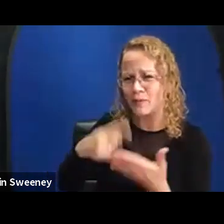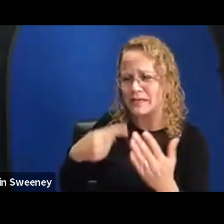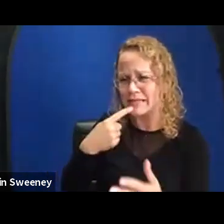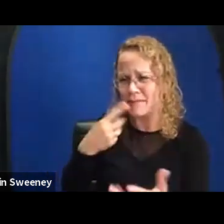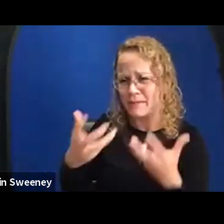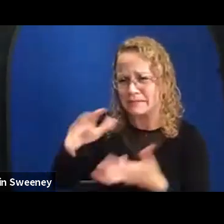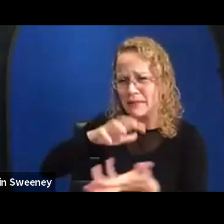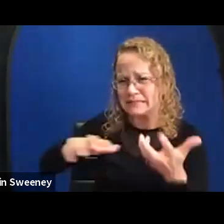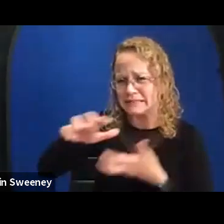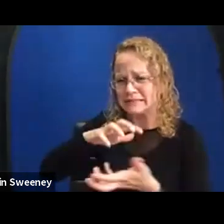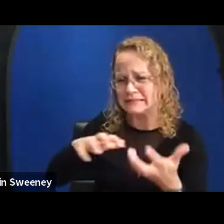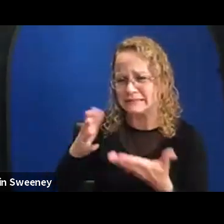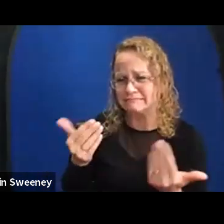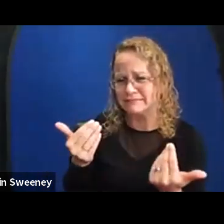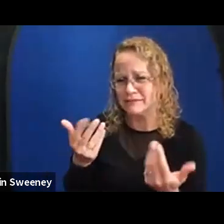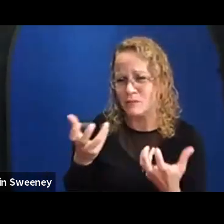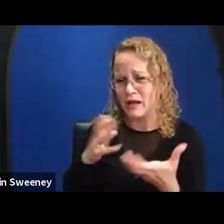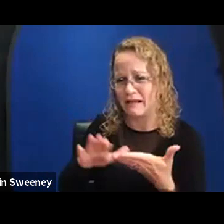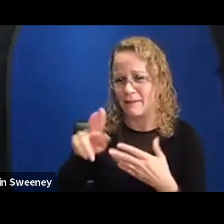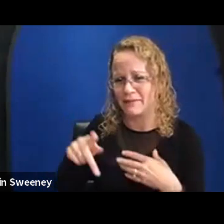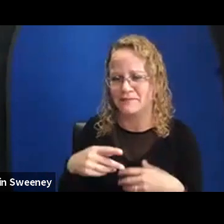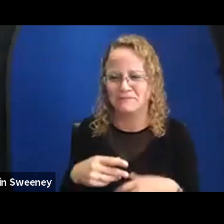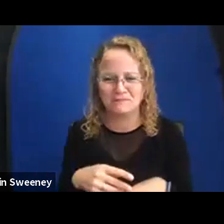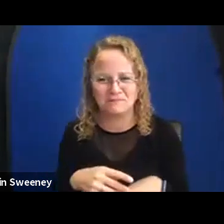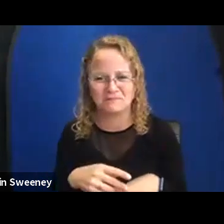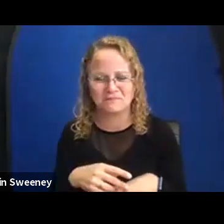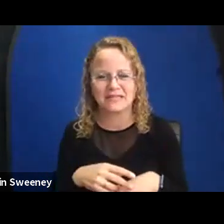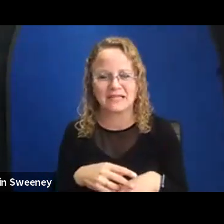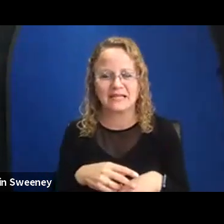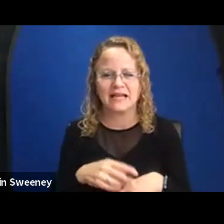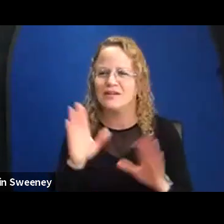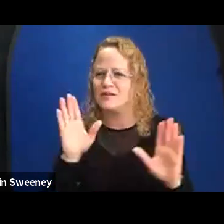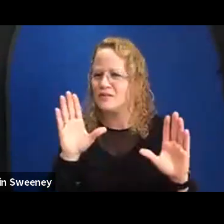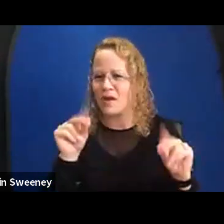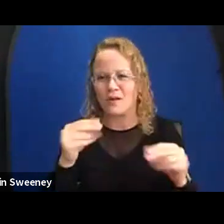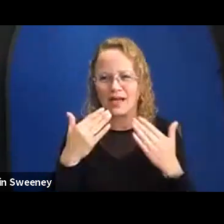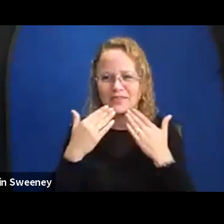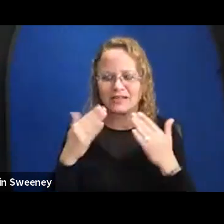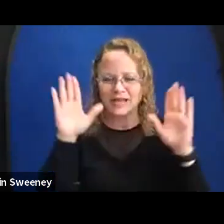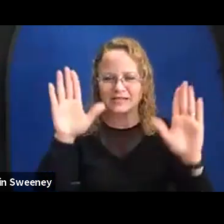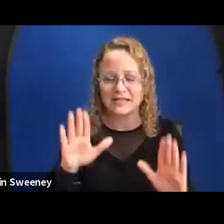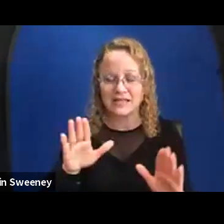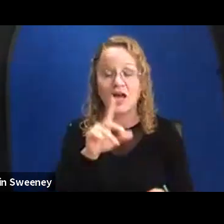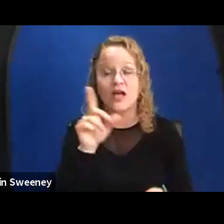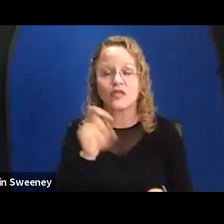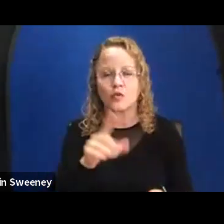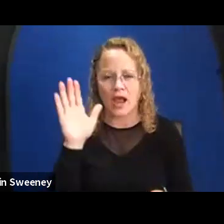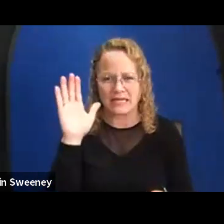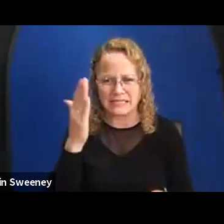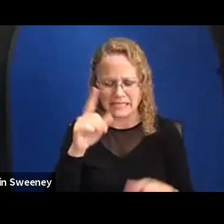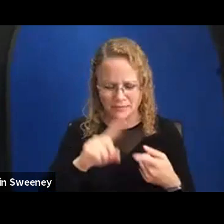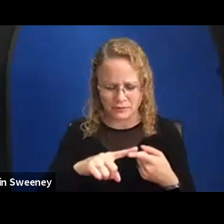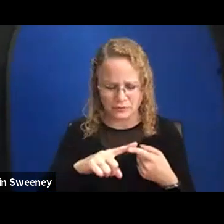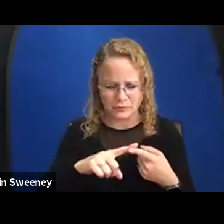messy and murky in there. I think no, I think it was excellent. The question seemed to